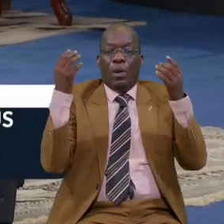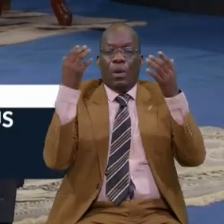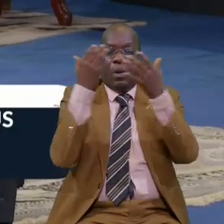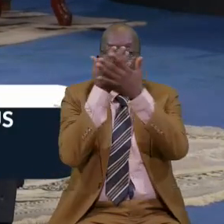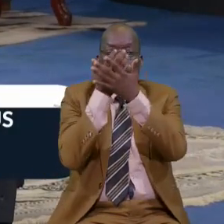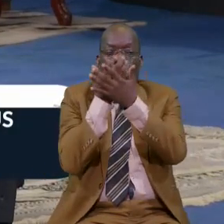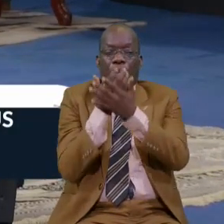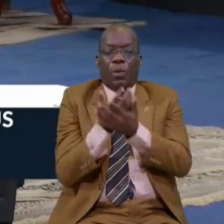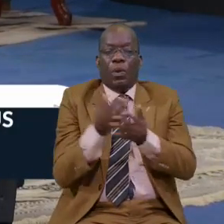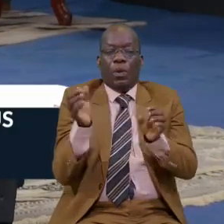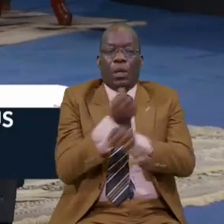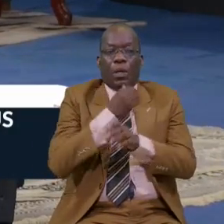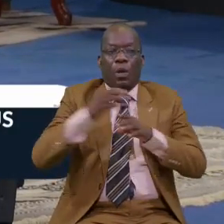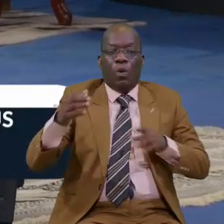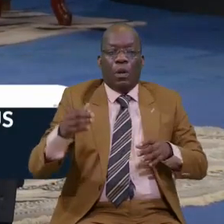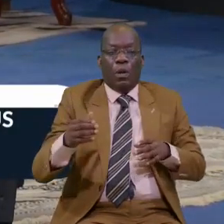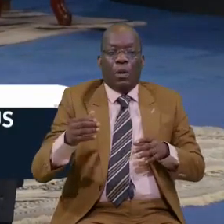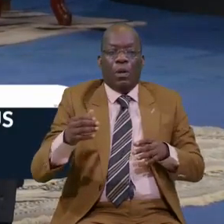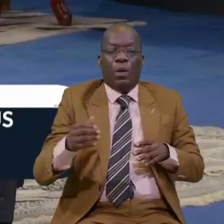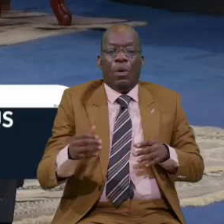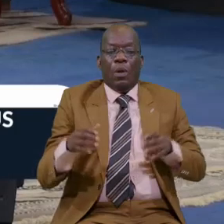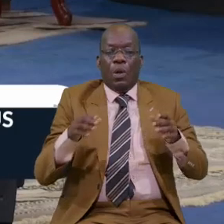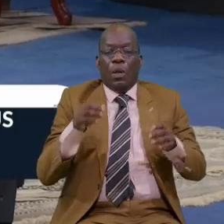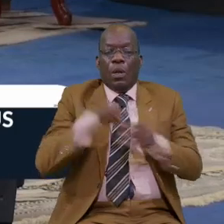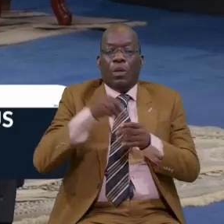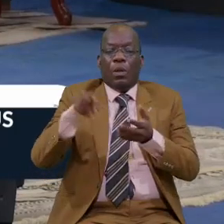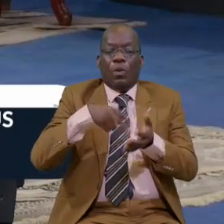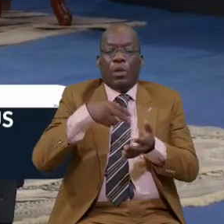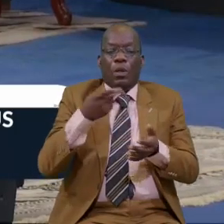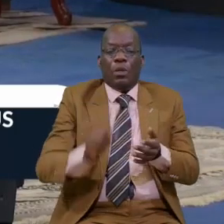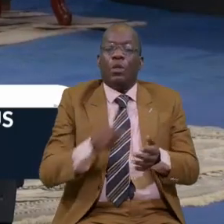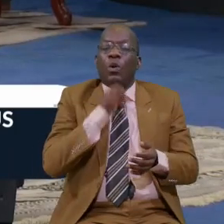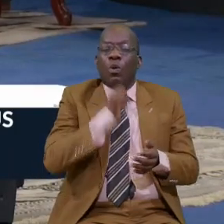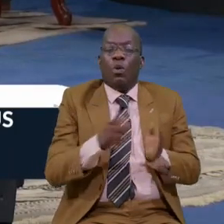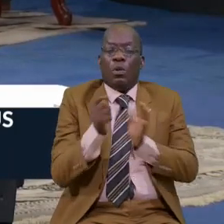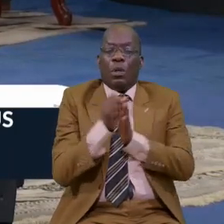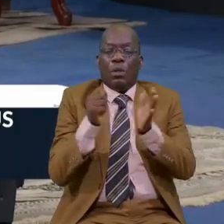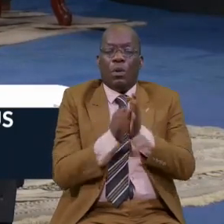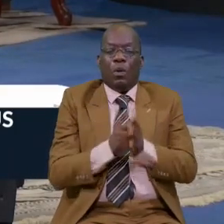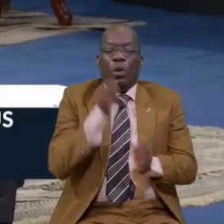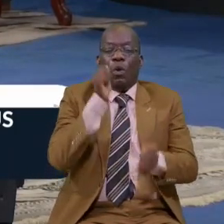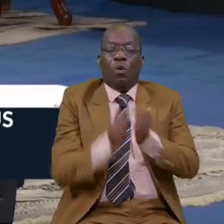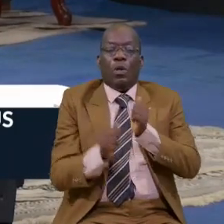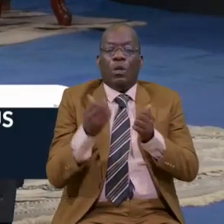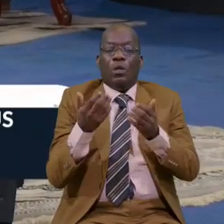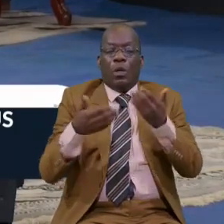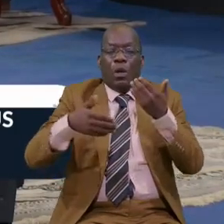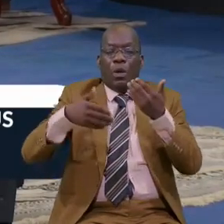the reading of the Old Testament, which veil is done